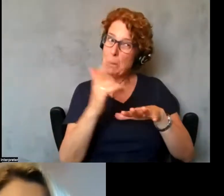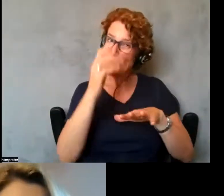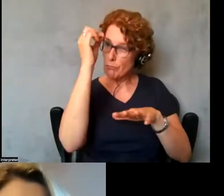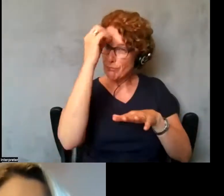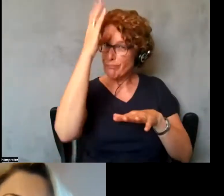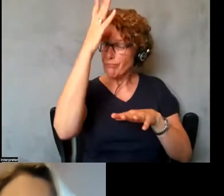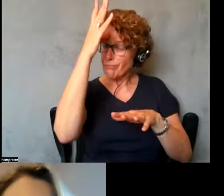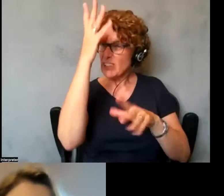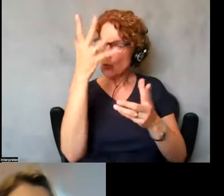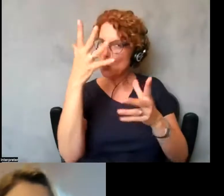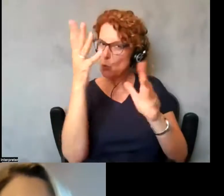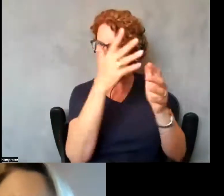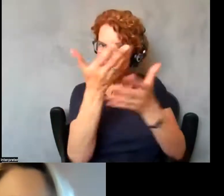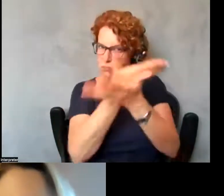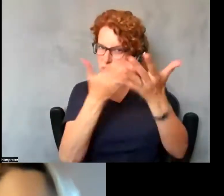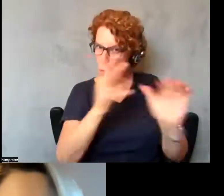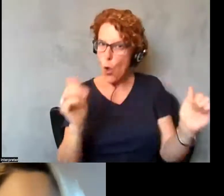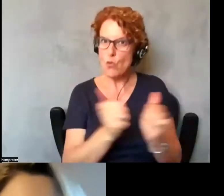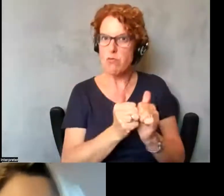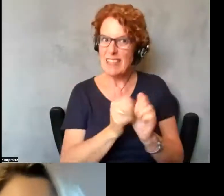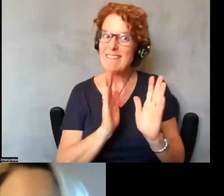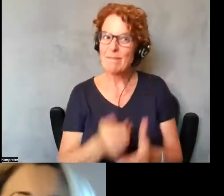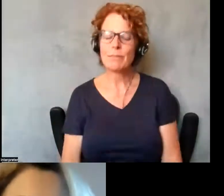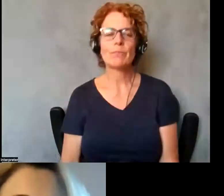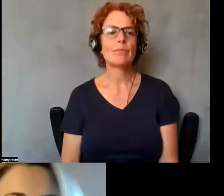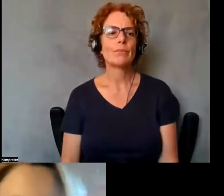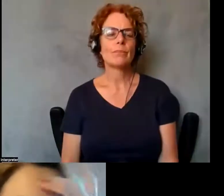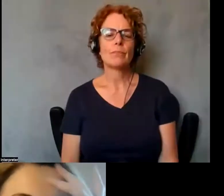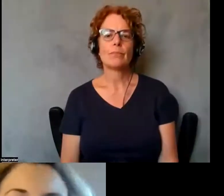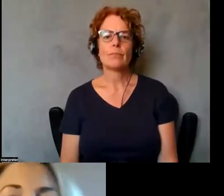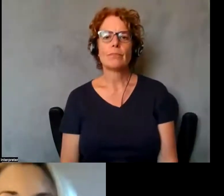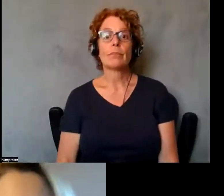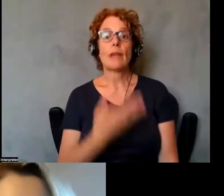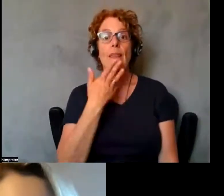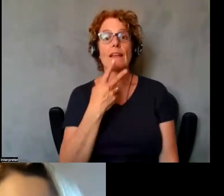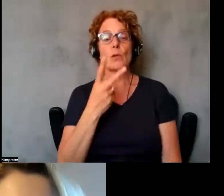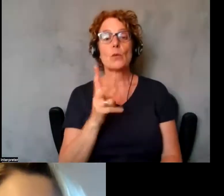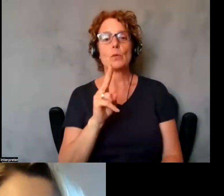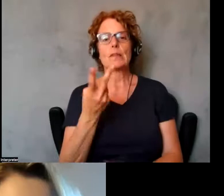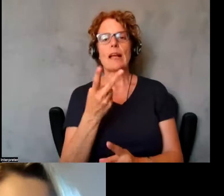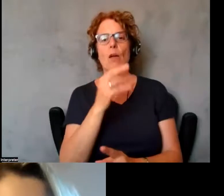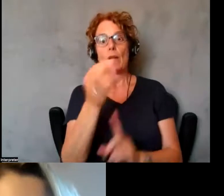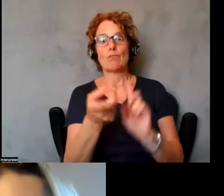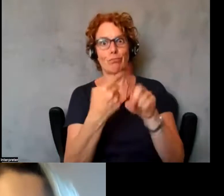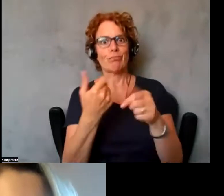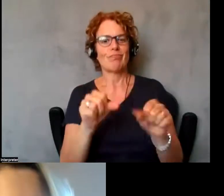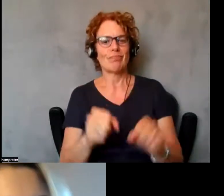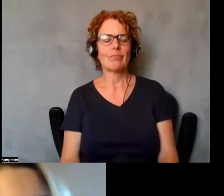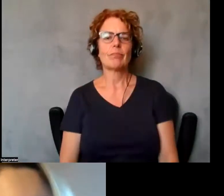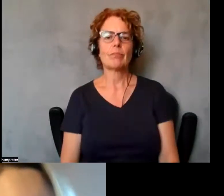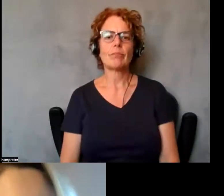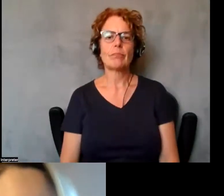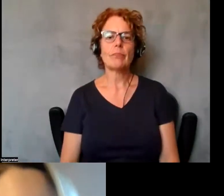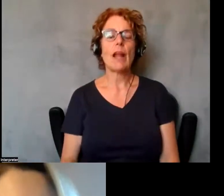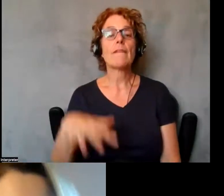that. Great, thank you for that. And it does actually answer the second question related to that. We have a